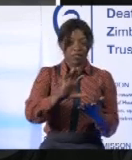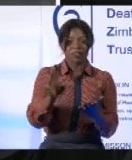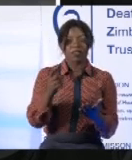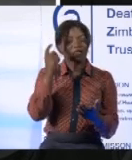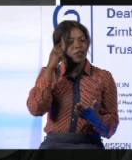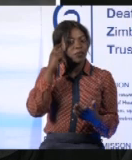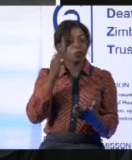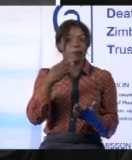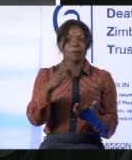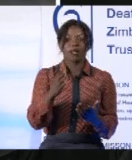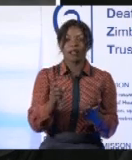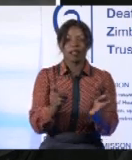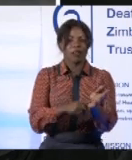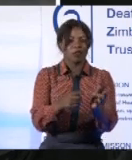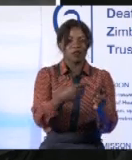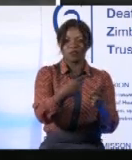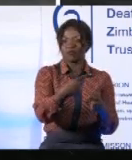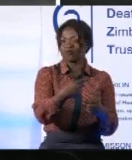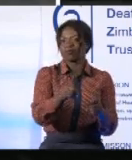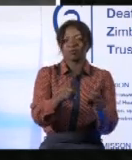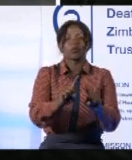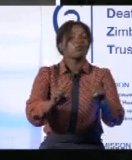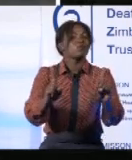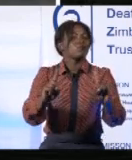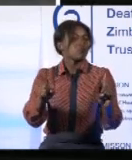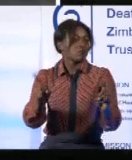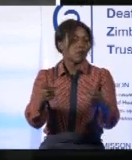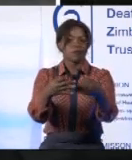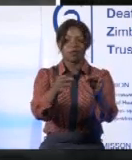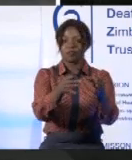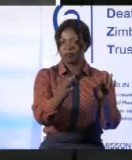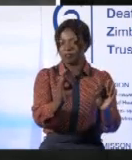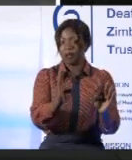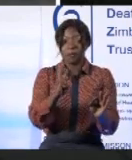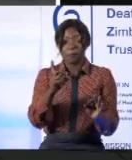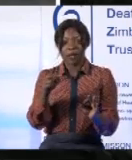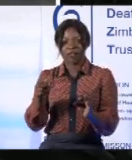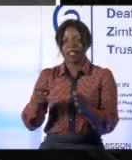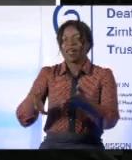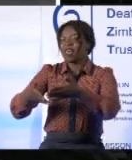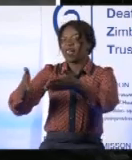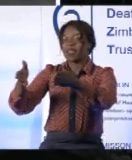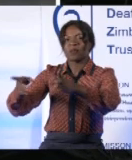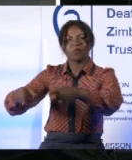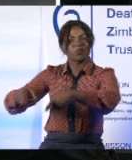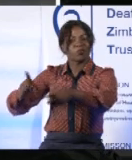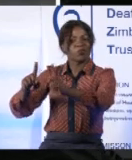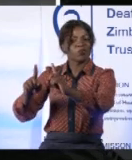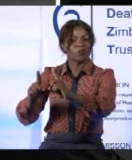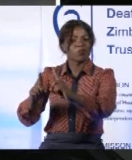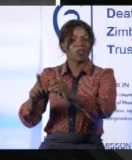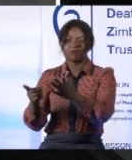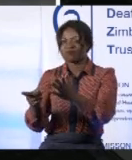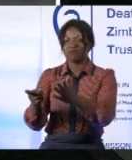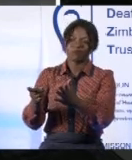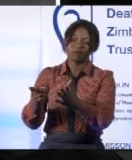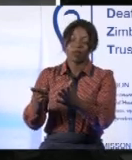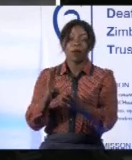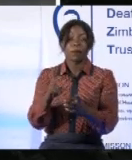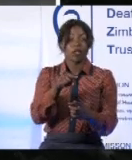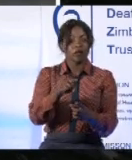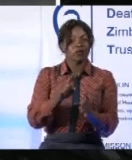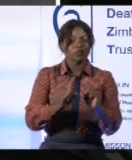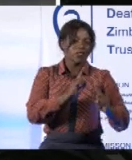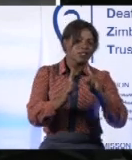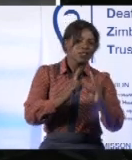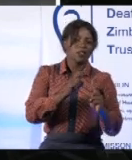it that becomes an issue, but that comes the burden of proof that has to be discharged. And these are issues that are not really spoken about, particularly when it comes to the